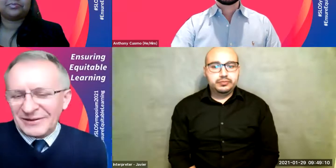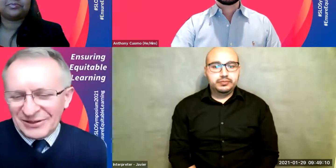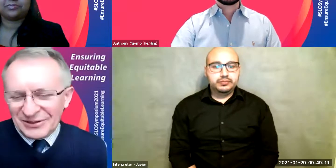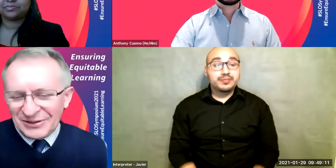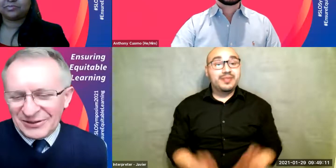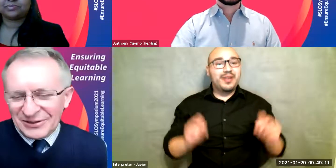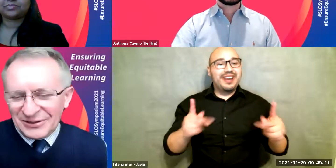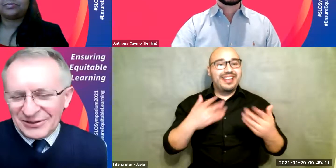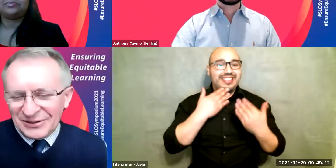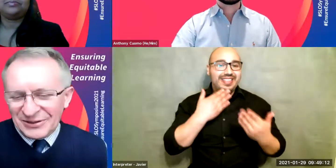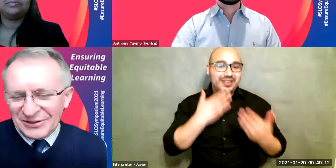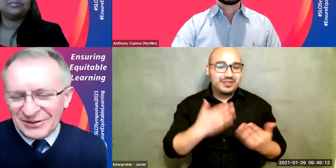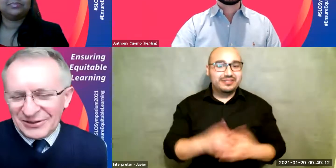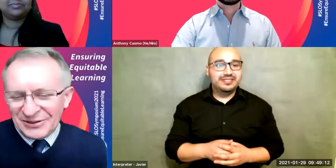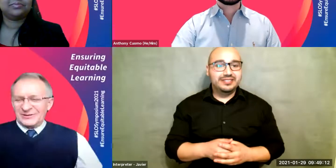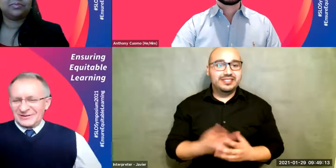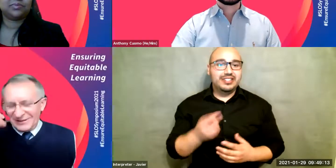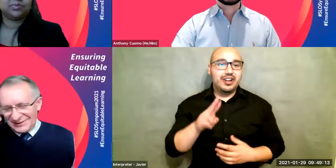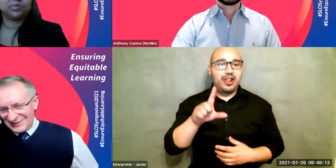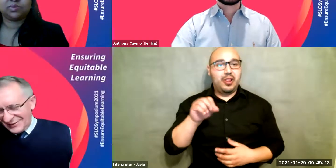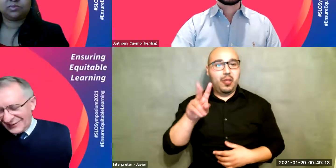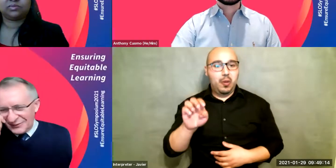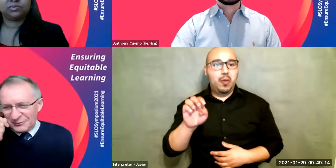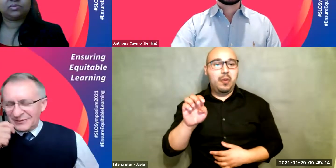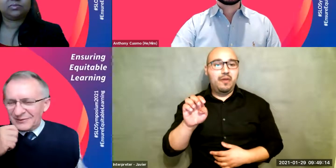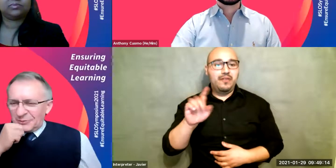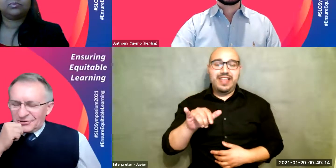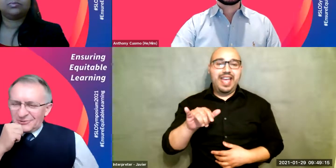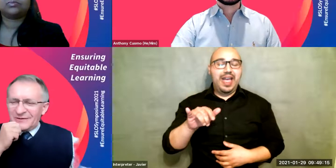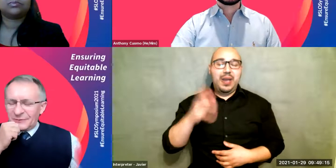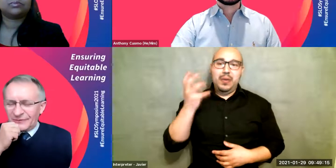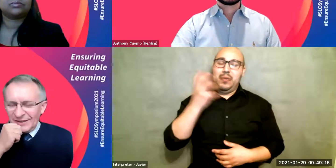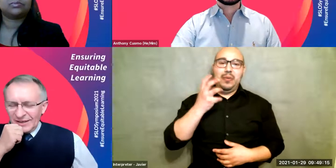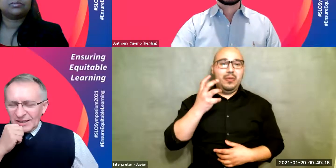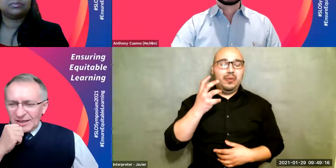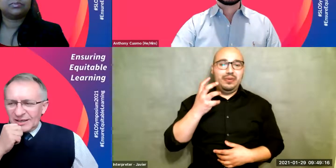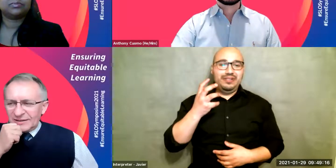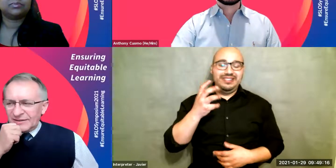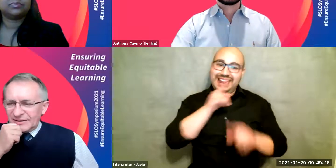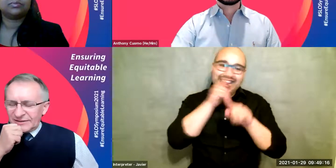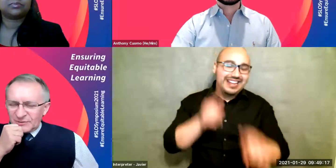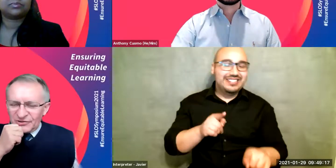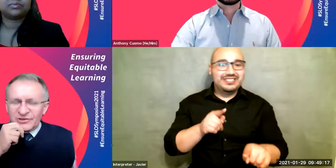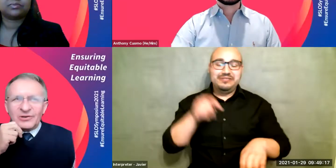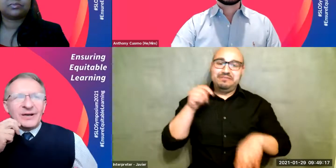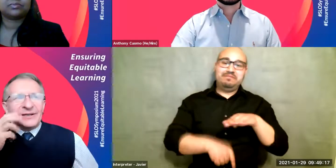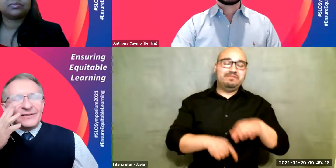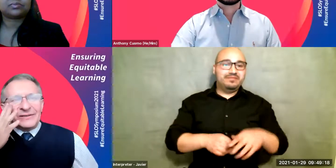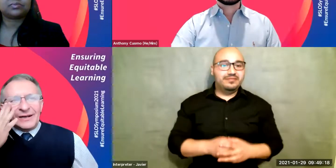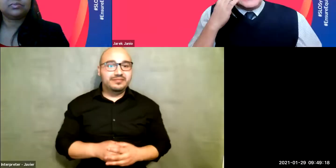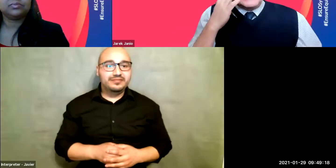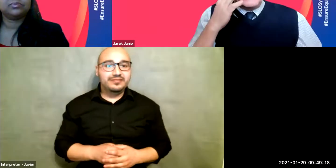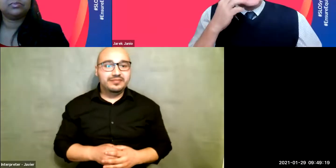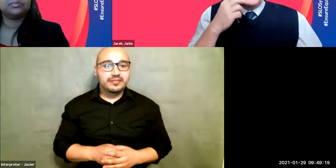All right, thank you very much, Dr. Lowe, for the insightful, inspirational answers. The question on my